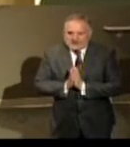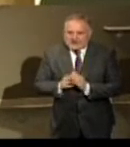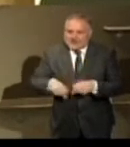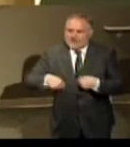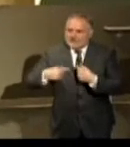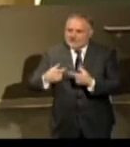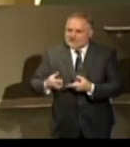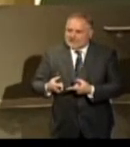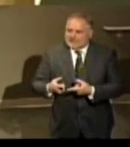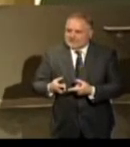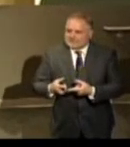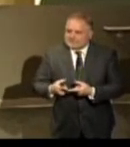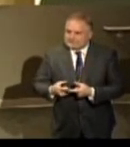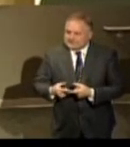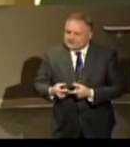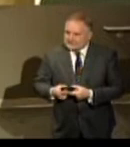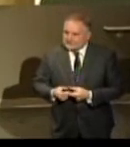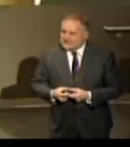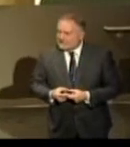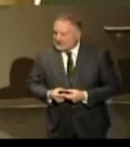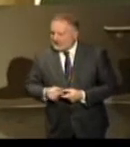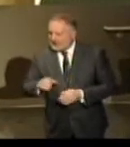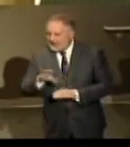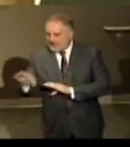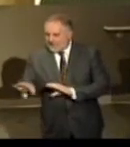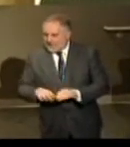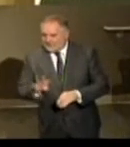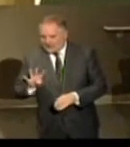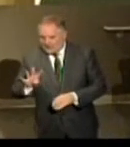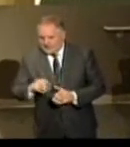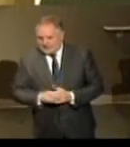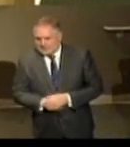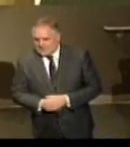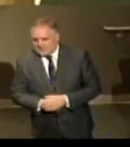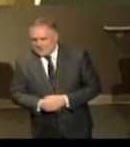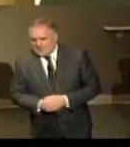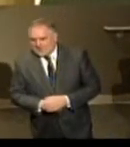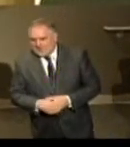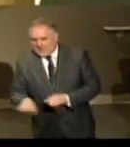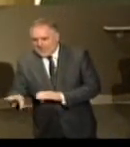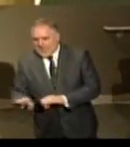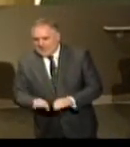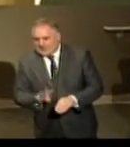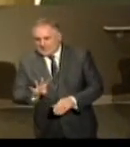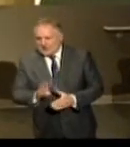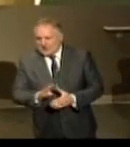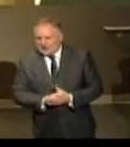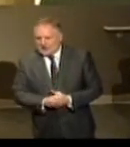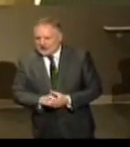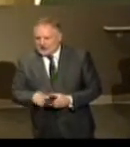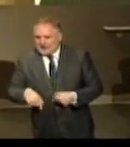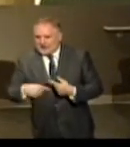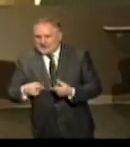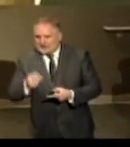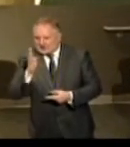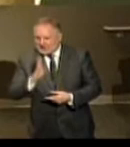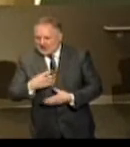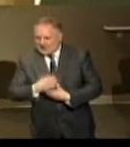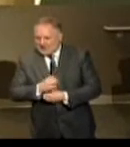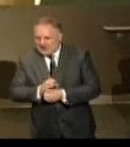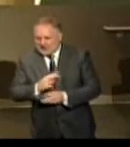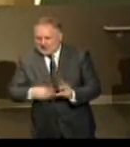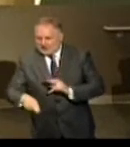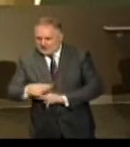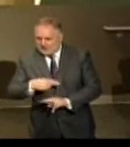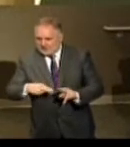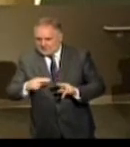Since our God, I'm going to give you a verse of scripture in a few minutes. Turn to Acts chapter 4. Go ahead and turn there. It may take you a minute to find that. Since God's the creator of this universe, he's our